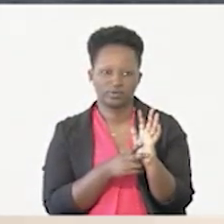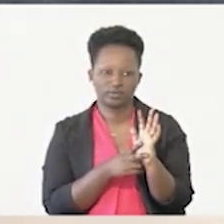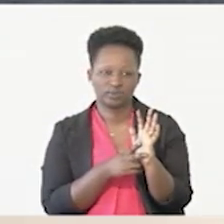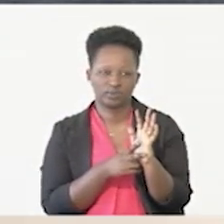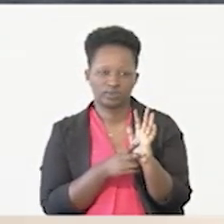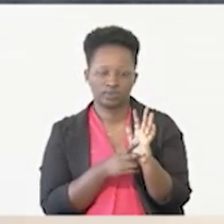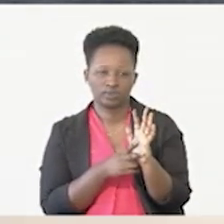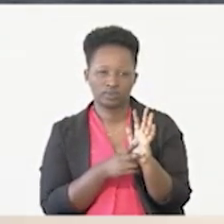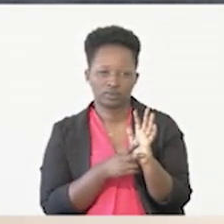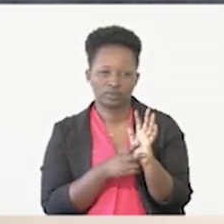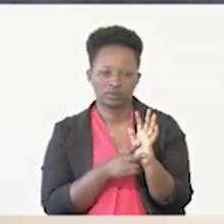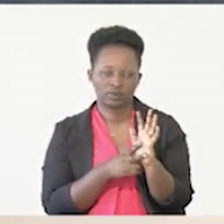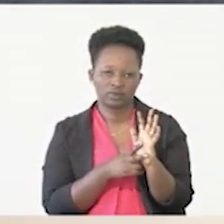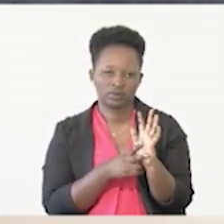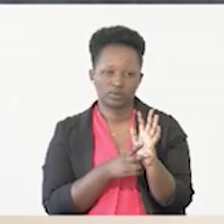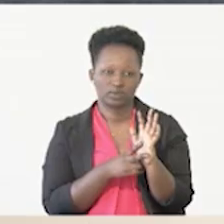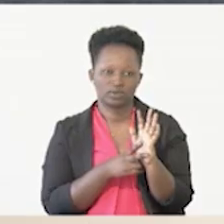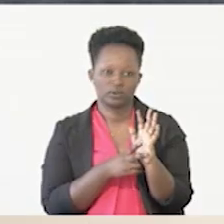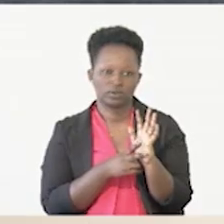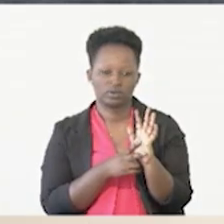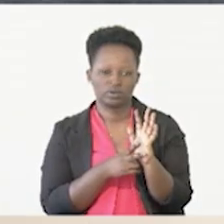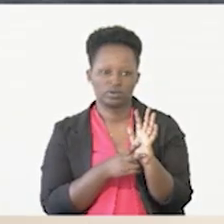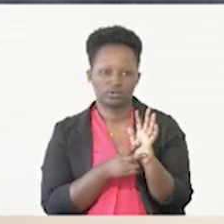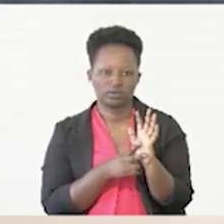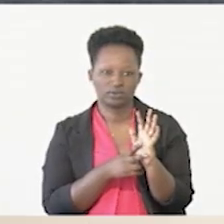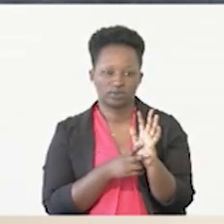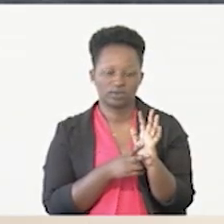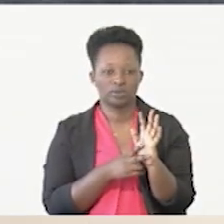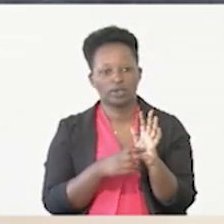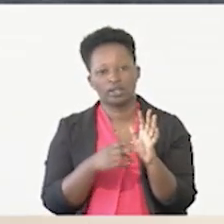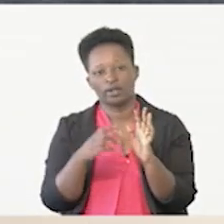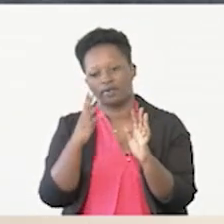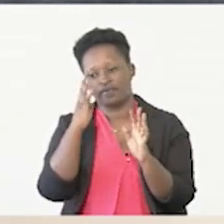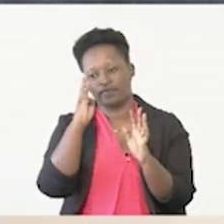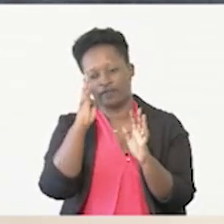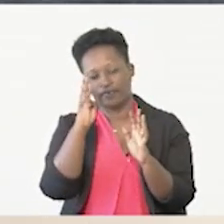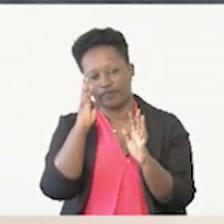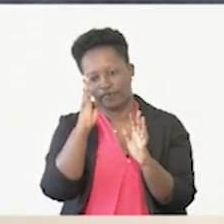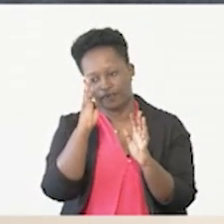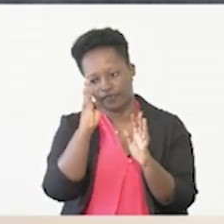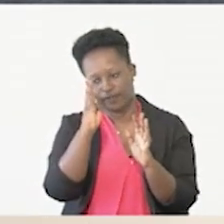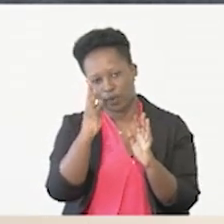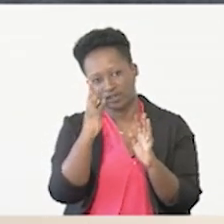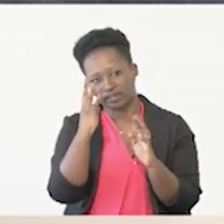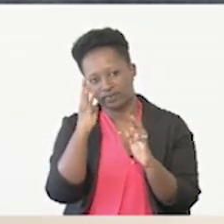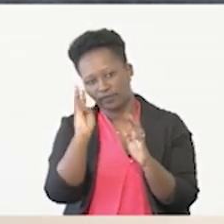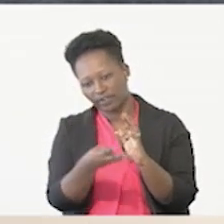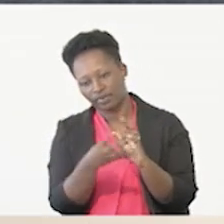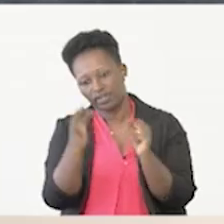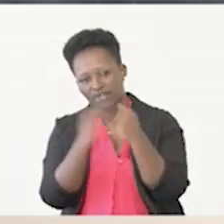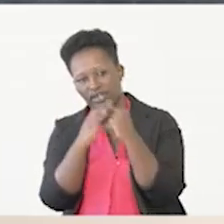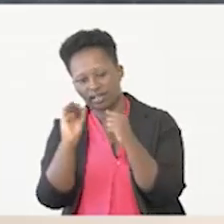If you get 400 times this, that is 48 plus 2 zeros, then plus 40